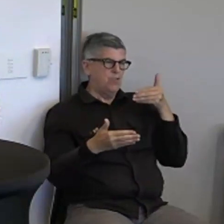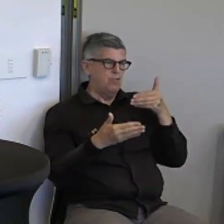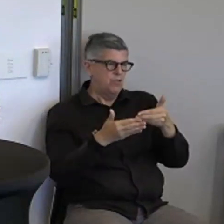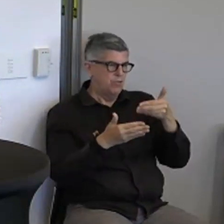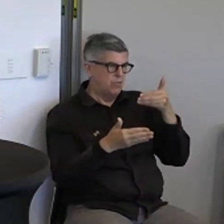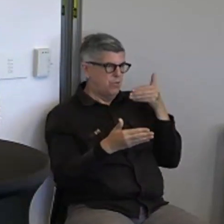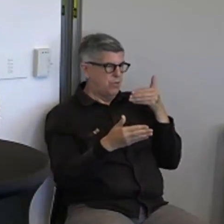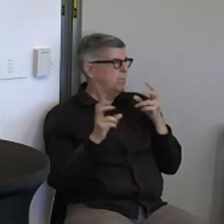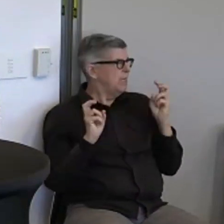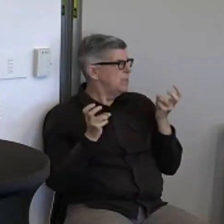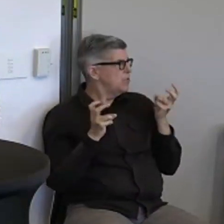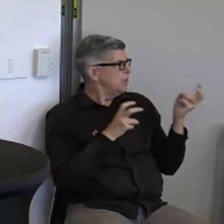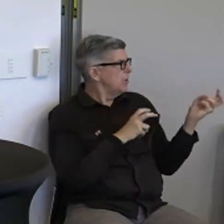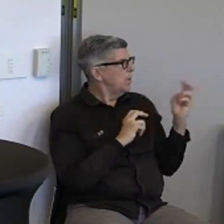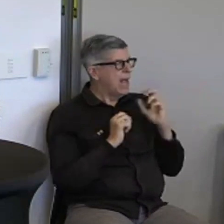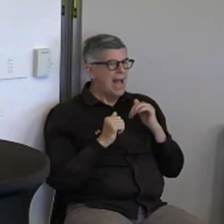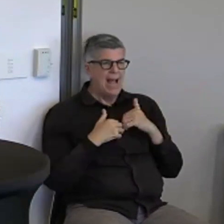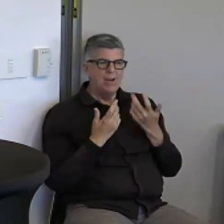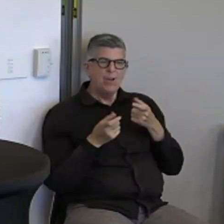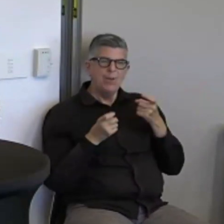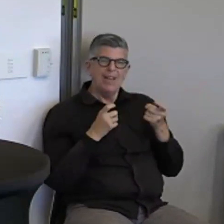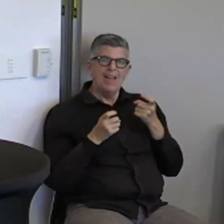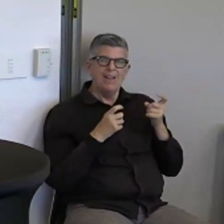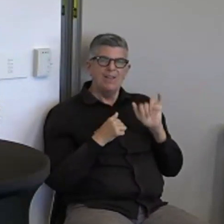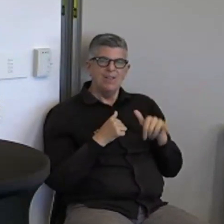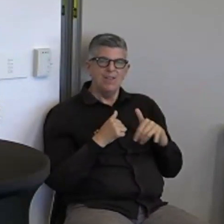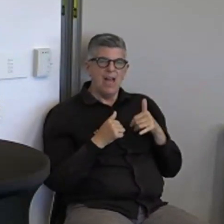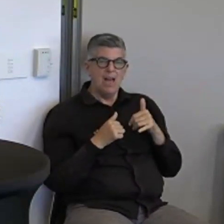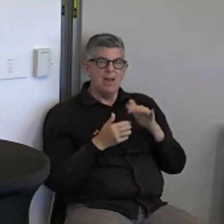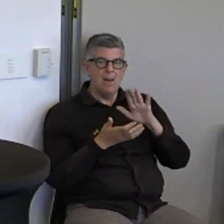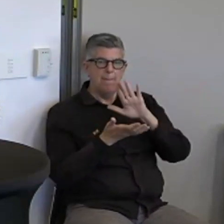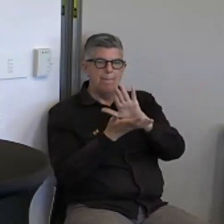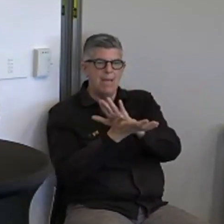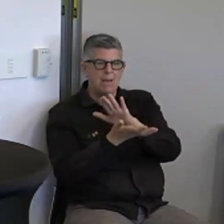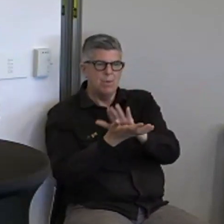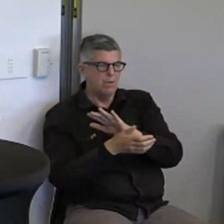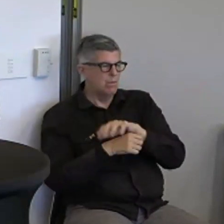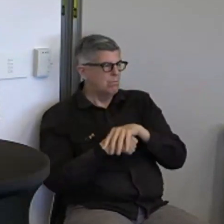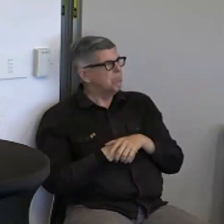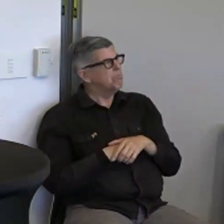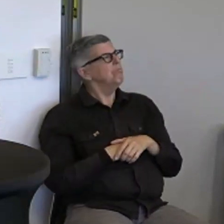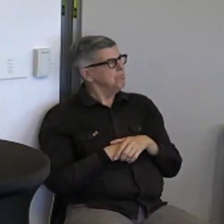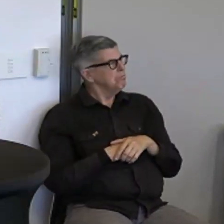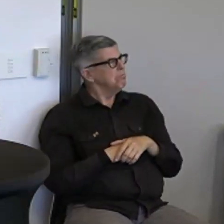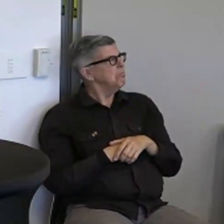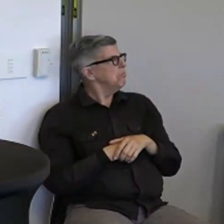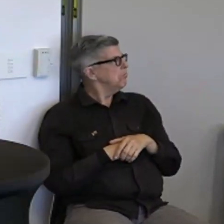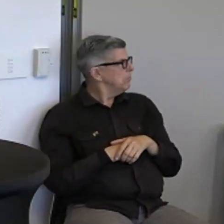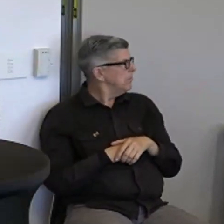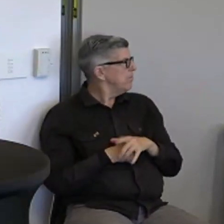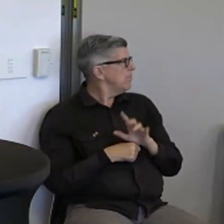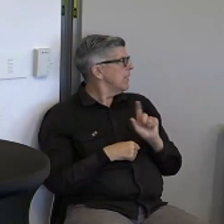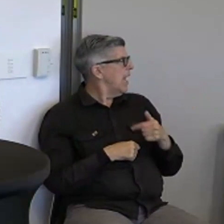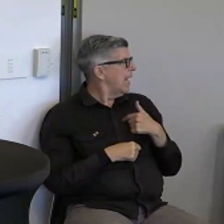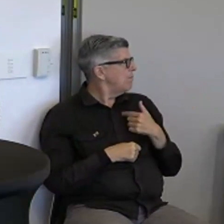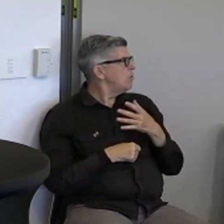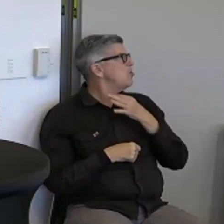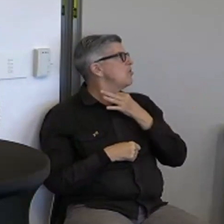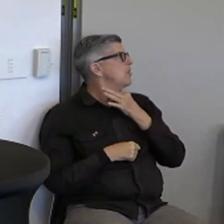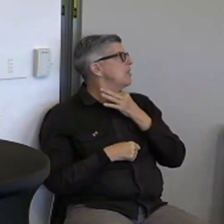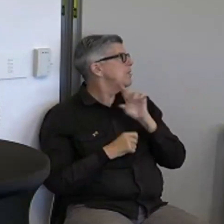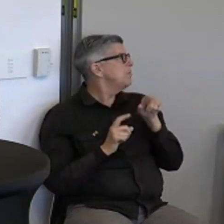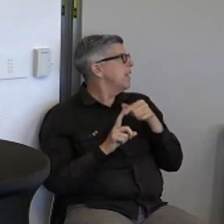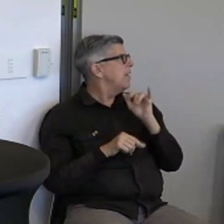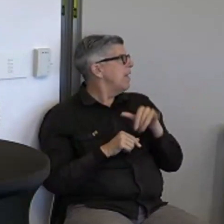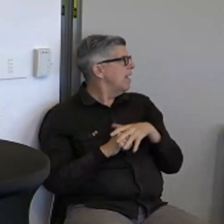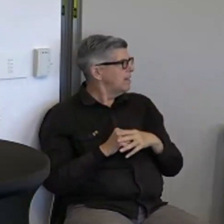issue and like how do you handle that on a printed piece of paper, I'm just curious about that. I think more